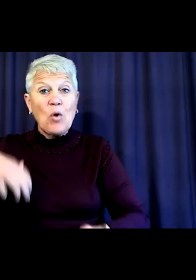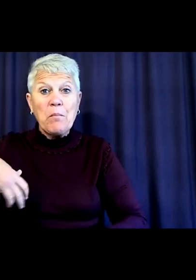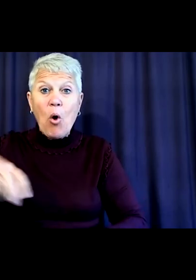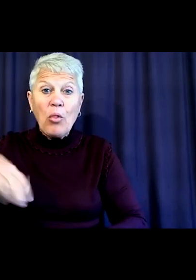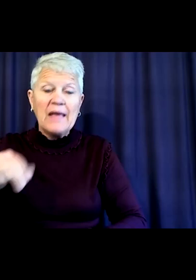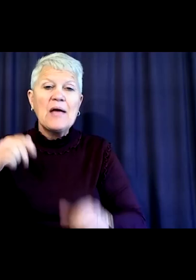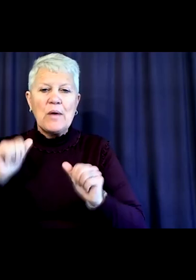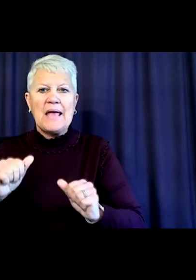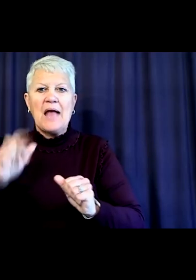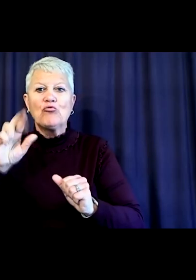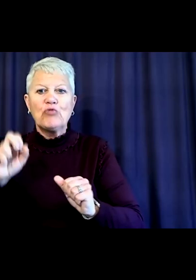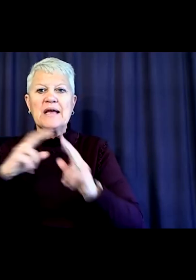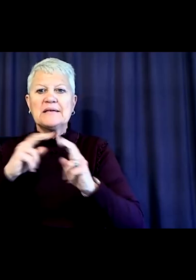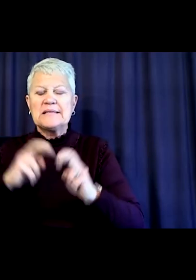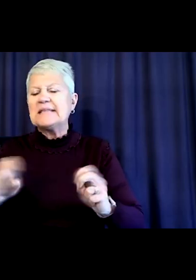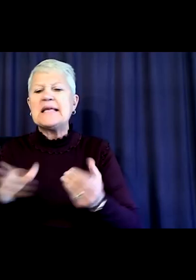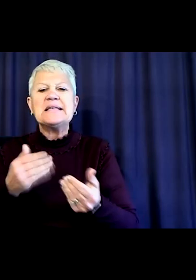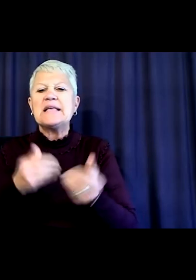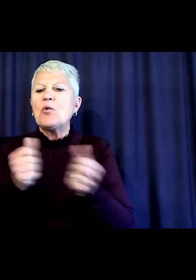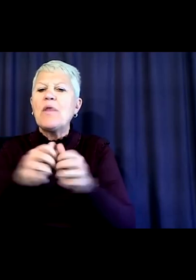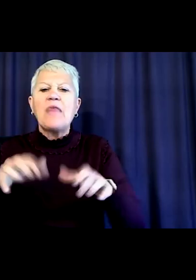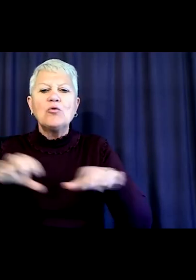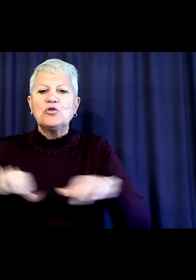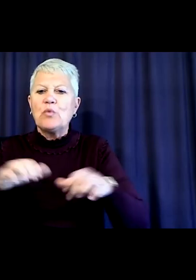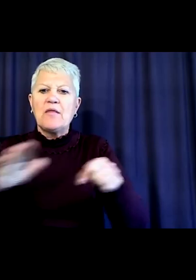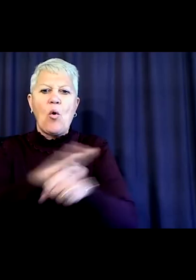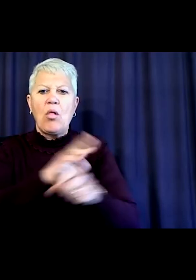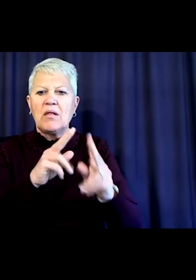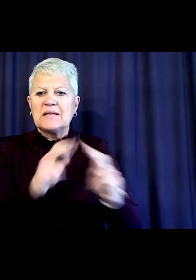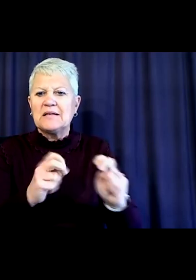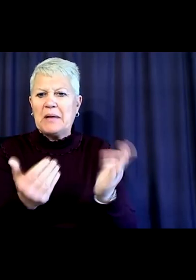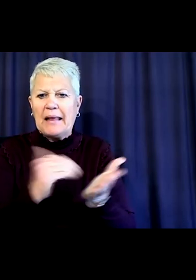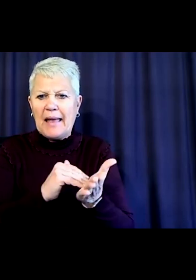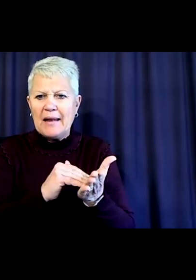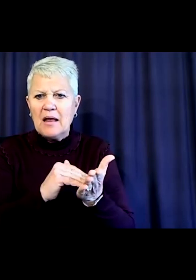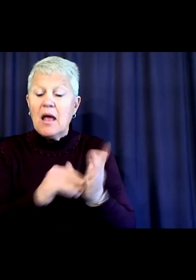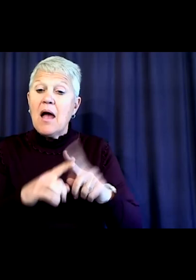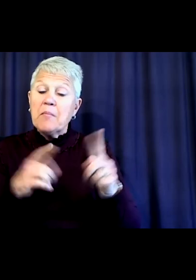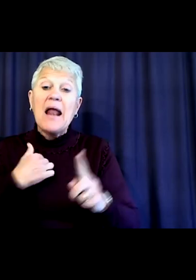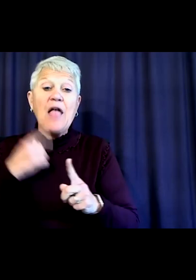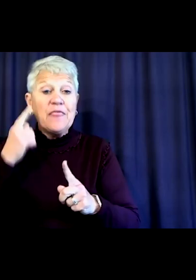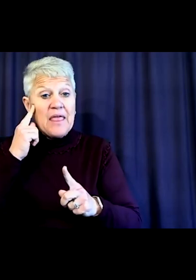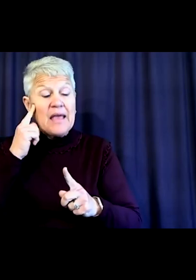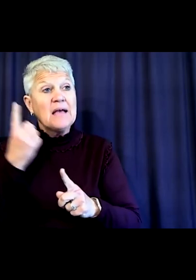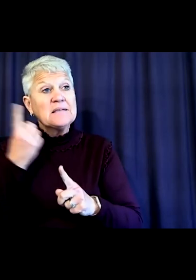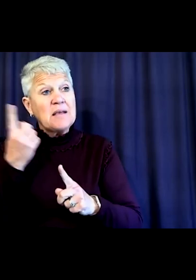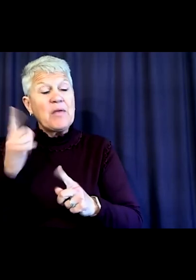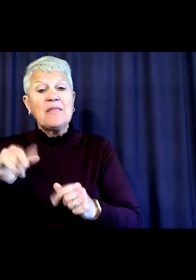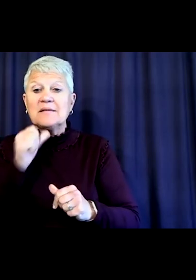be reassessed easily without doing the whole gamut again. But I think that if there's something that is